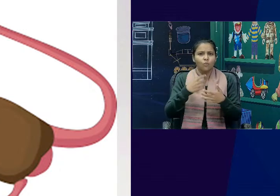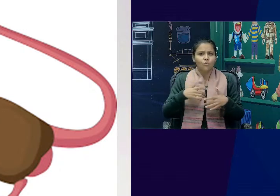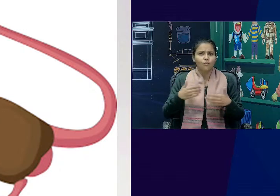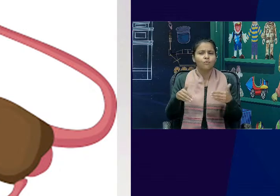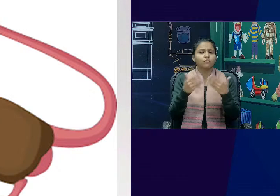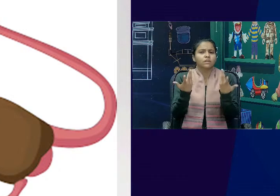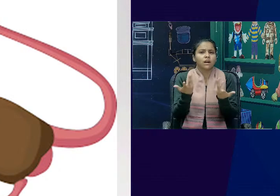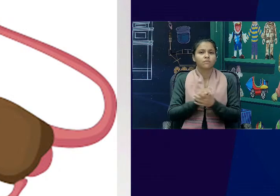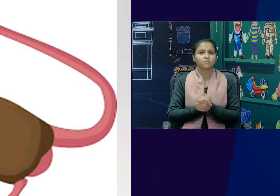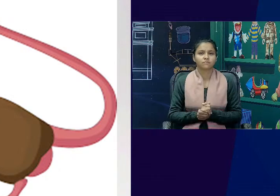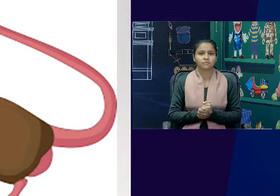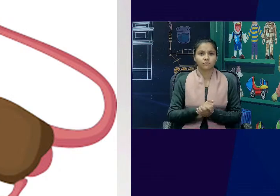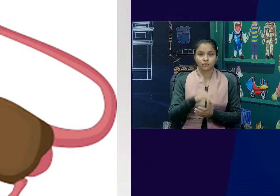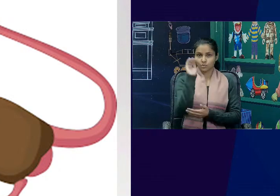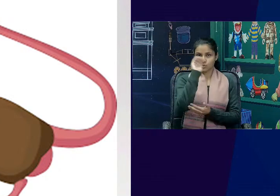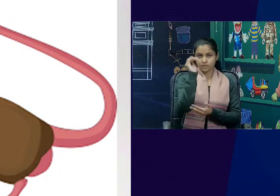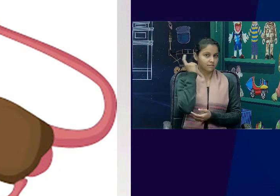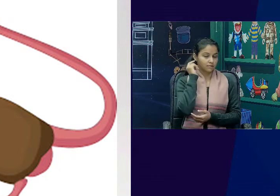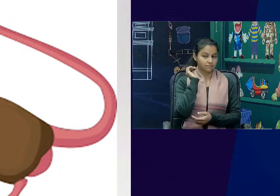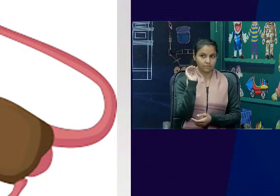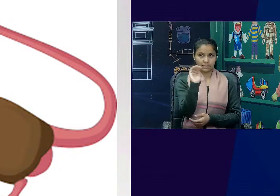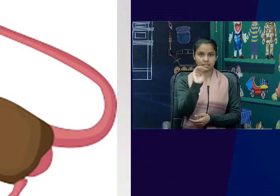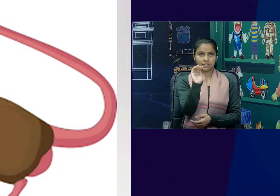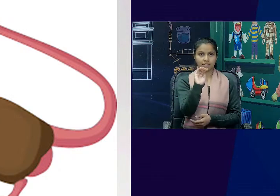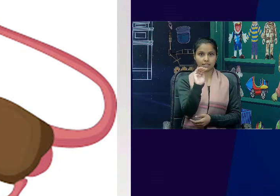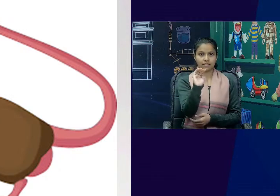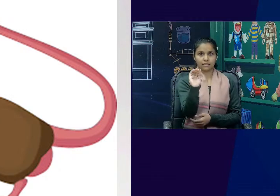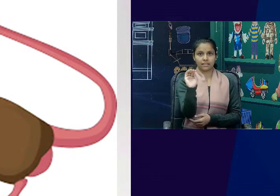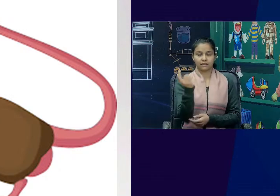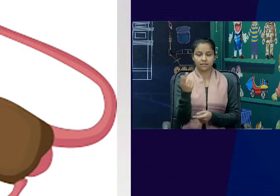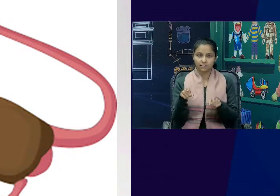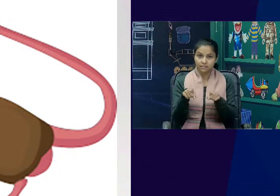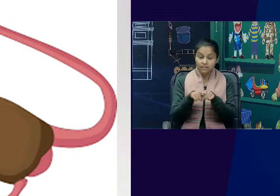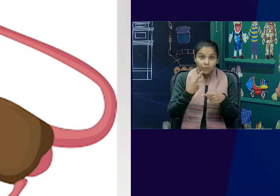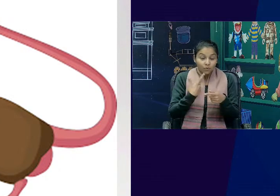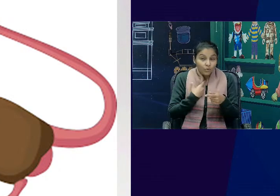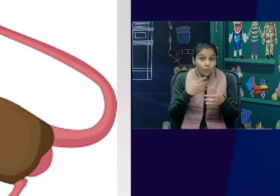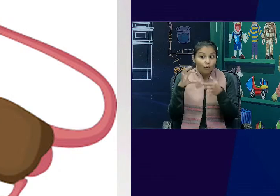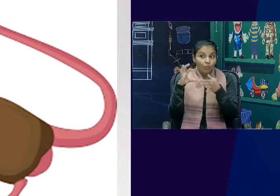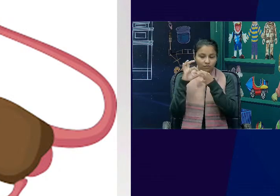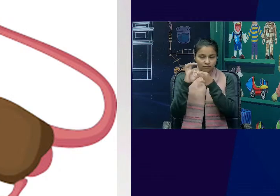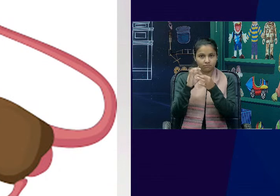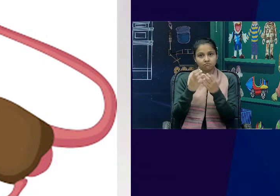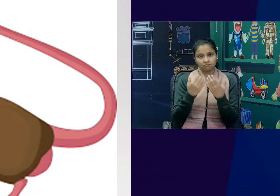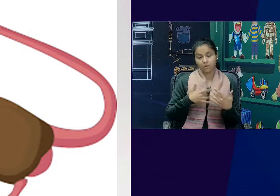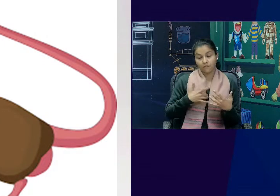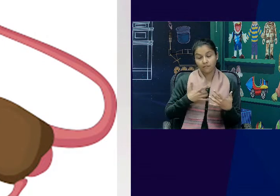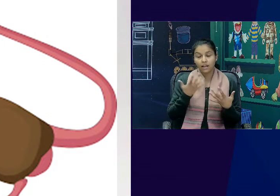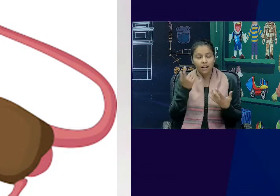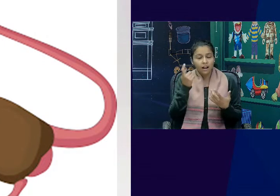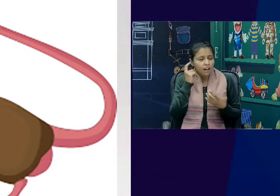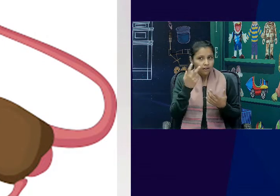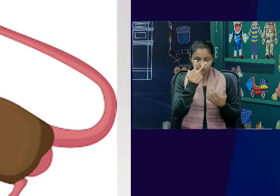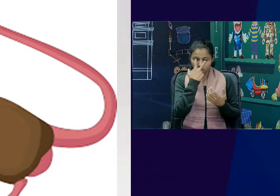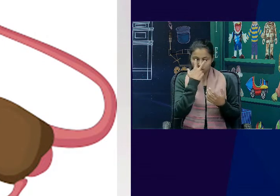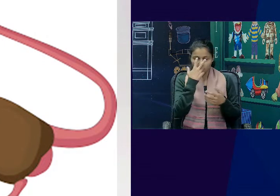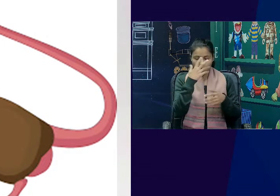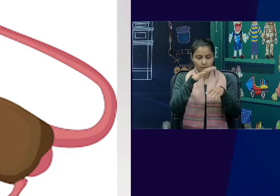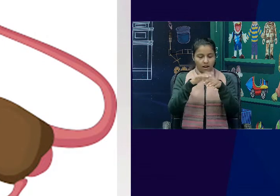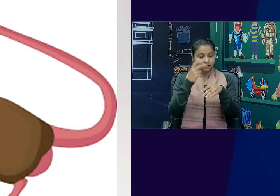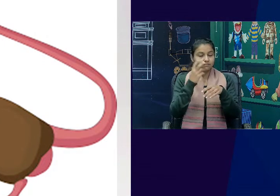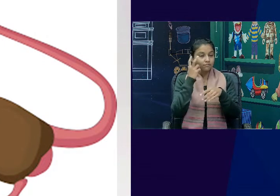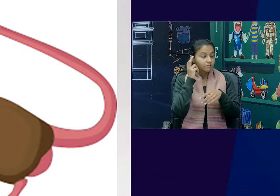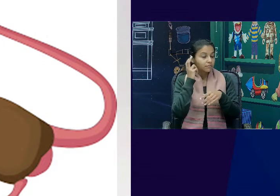Snake sound. So by introducing this sound, what we can do is we can ask the students, what is the